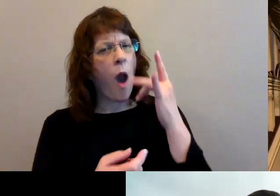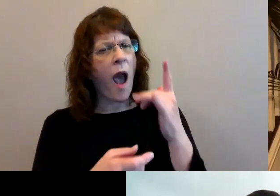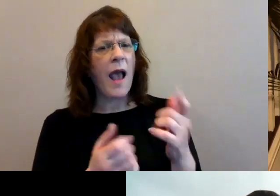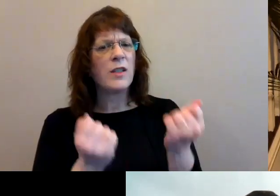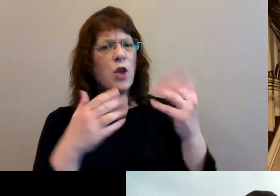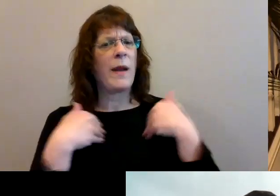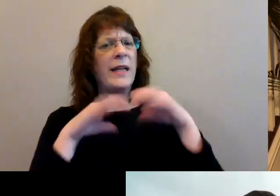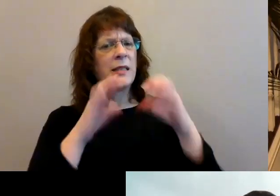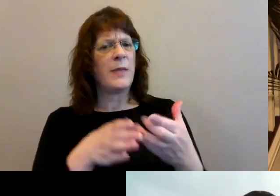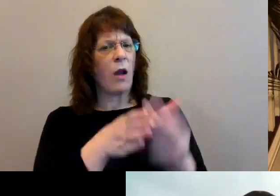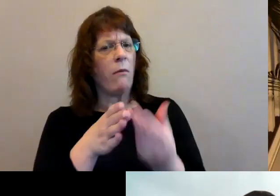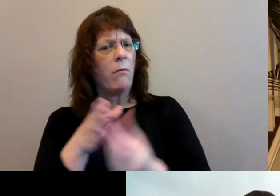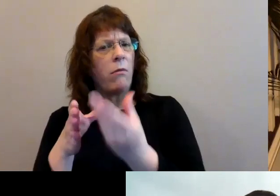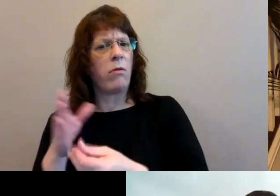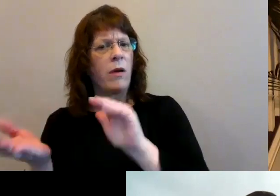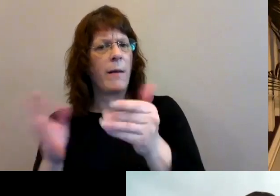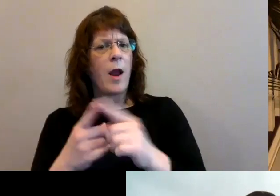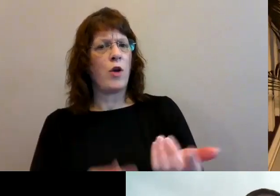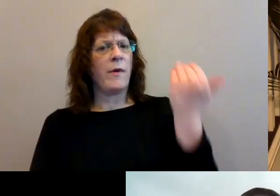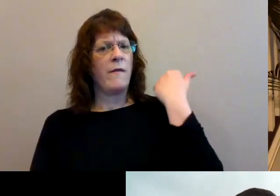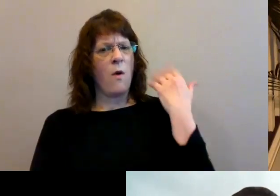to before? Oh,